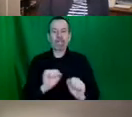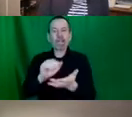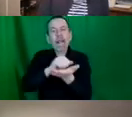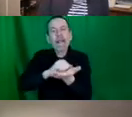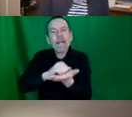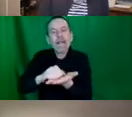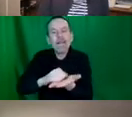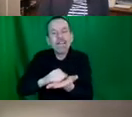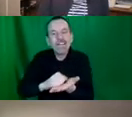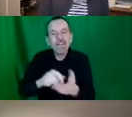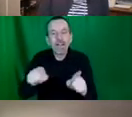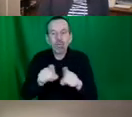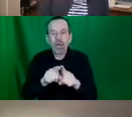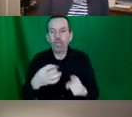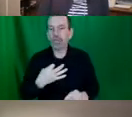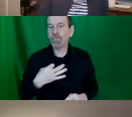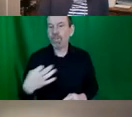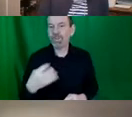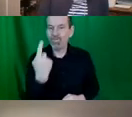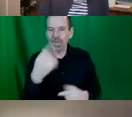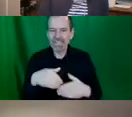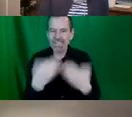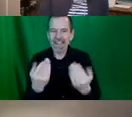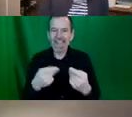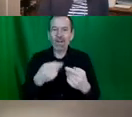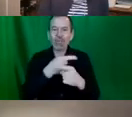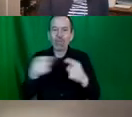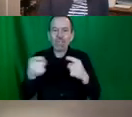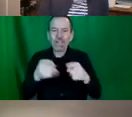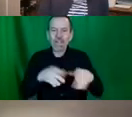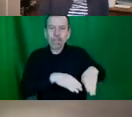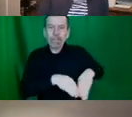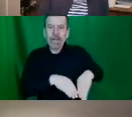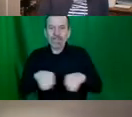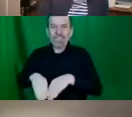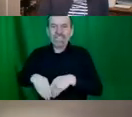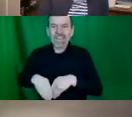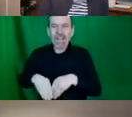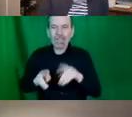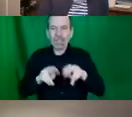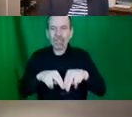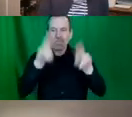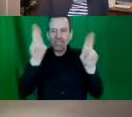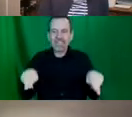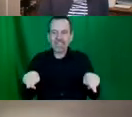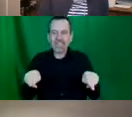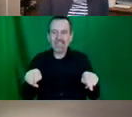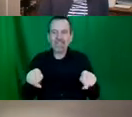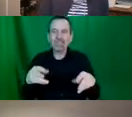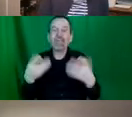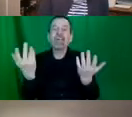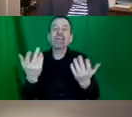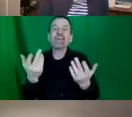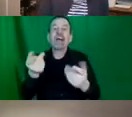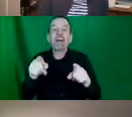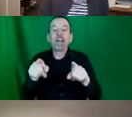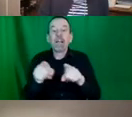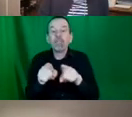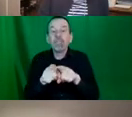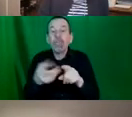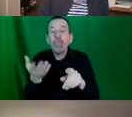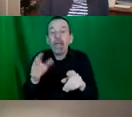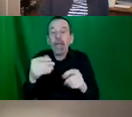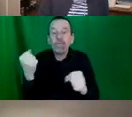also volunteered 1 day a week at the Maritime Museum in the paper conservation studio, led by the senior conservator. I made bespoke housing for the